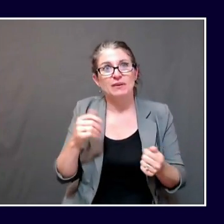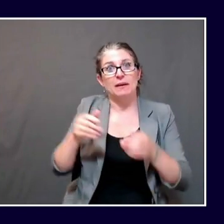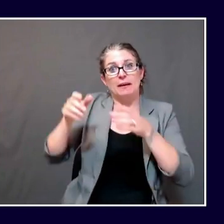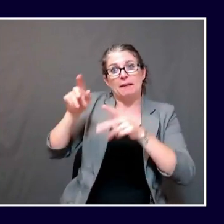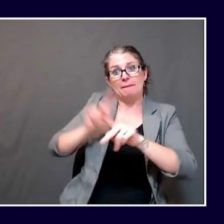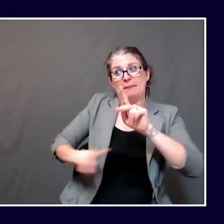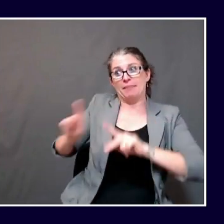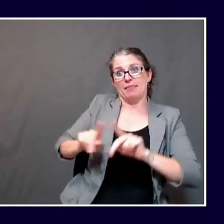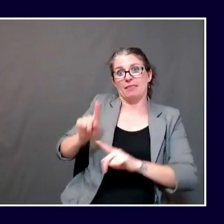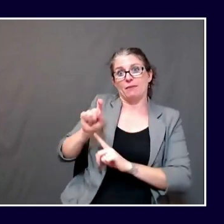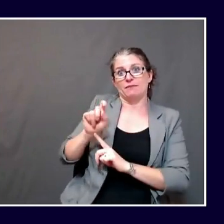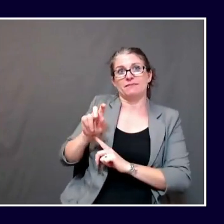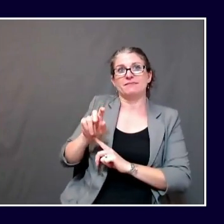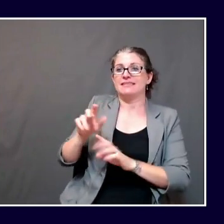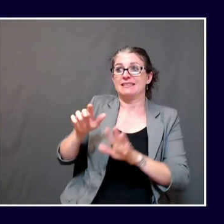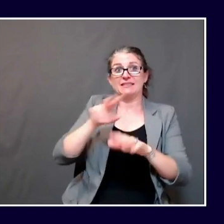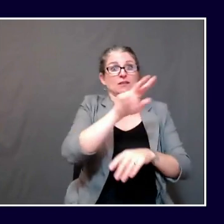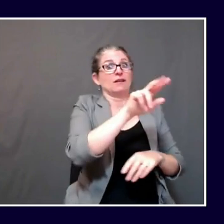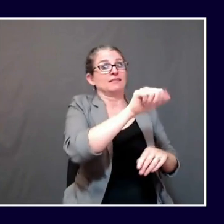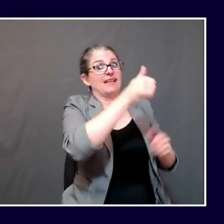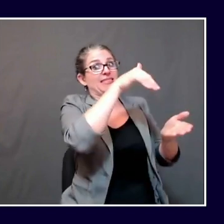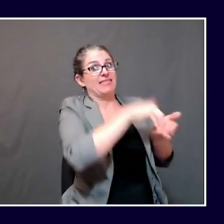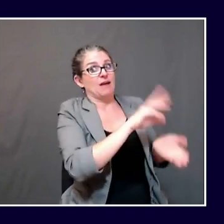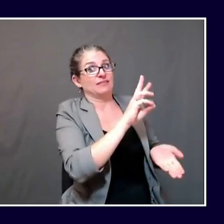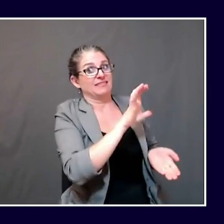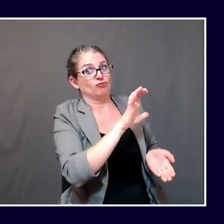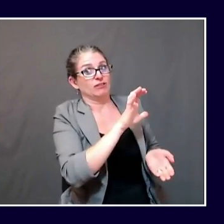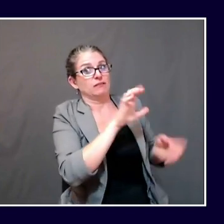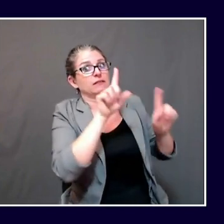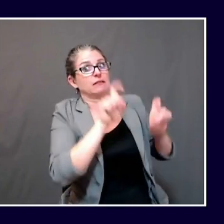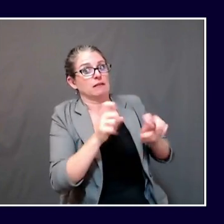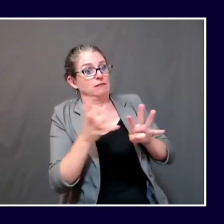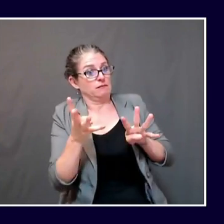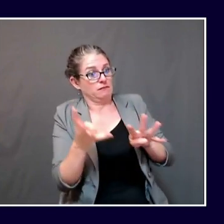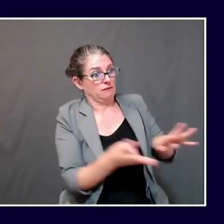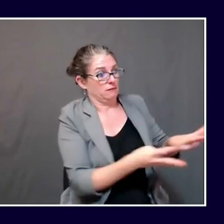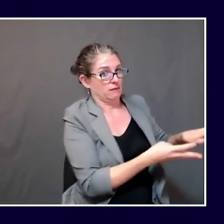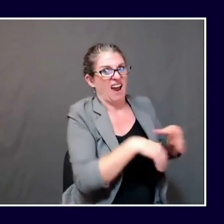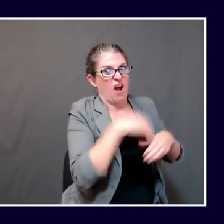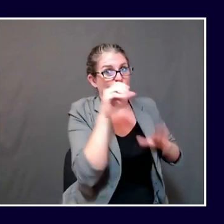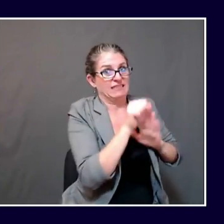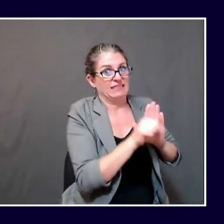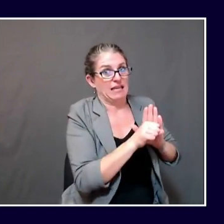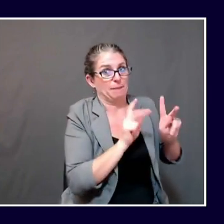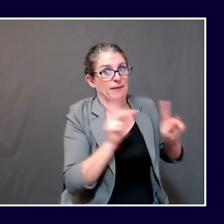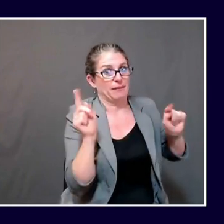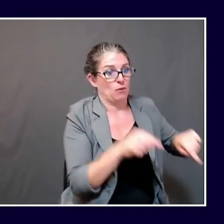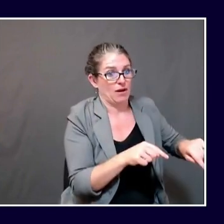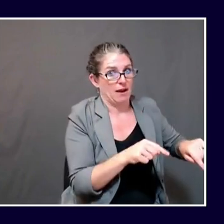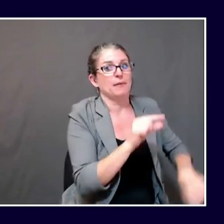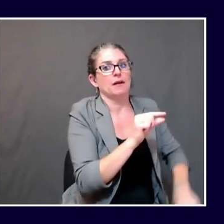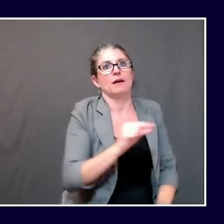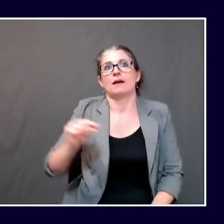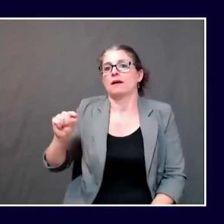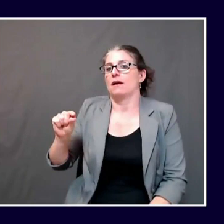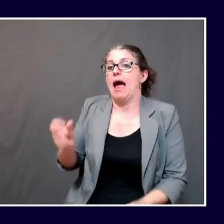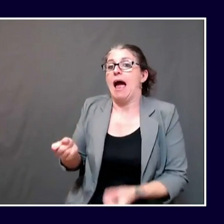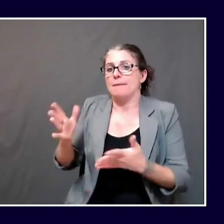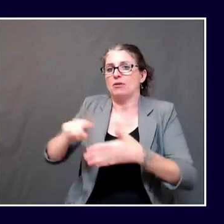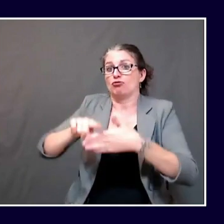Of 10,600 tests, there have been 271 positive tests